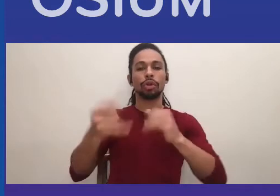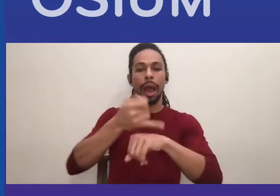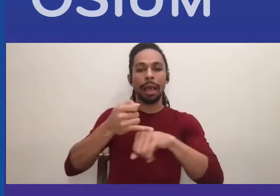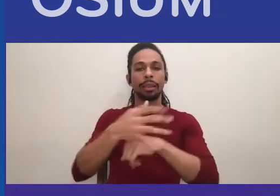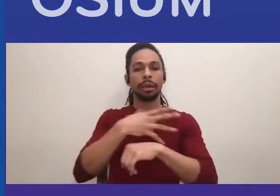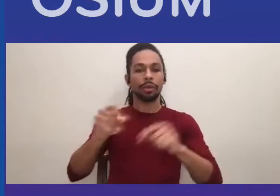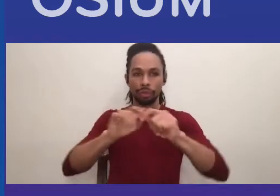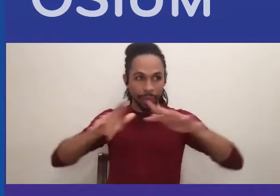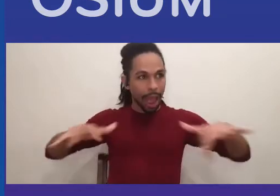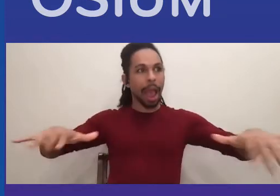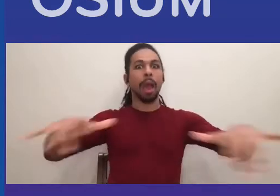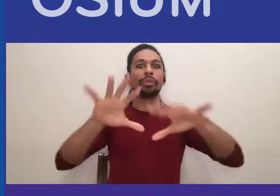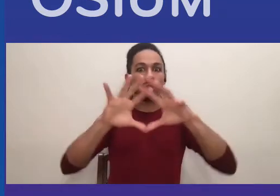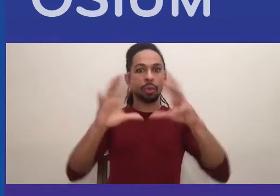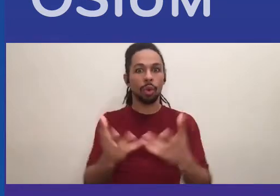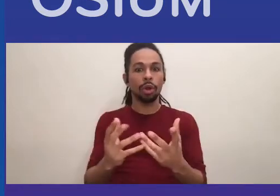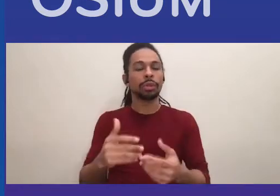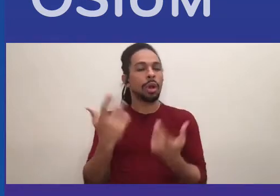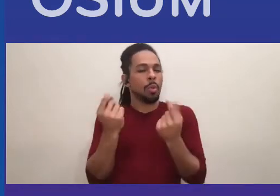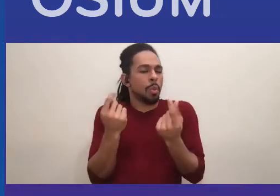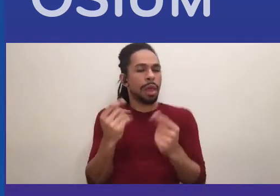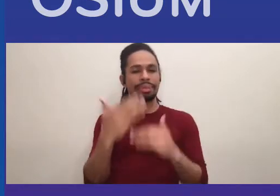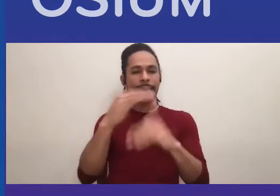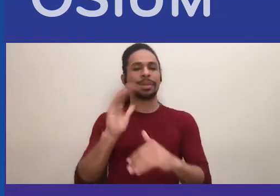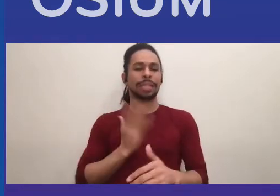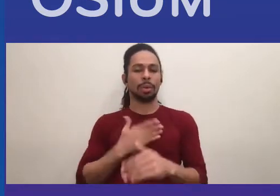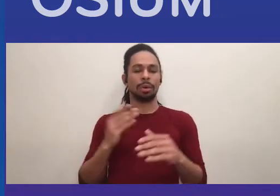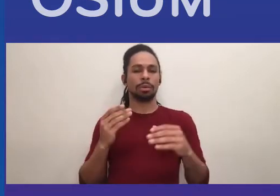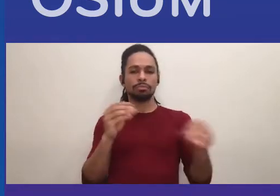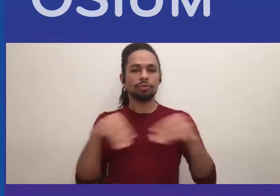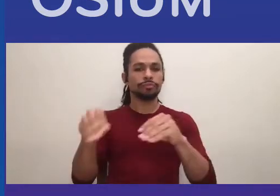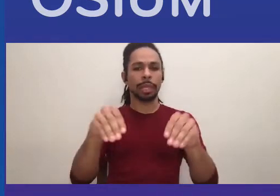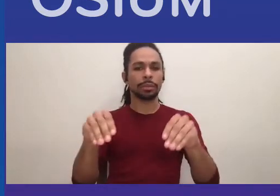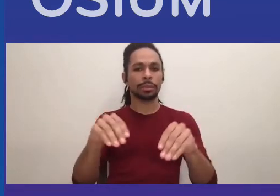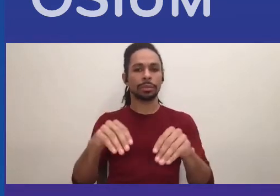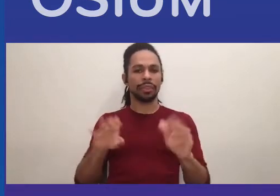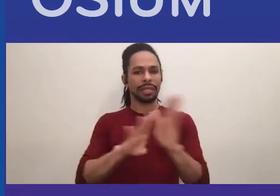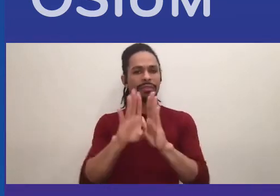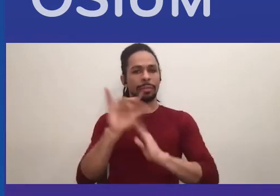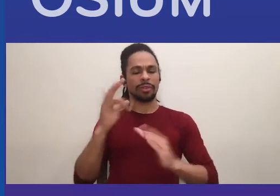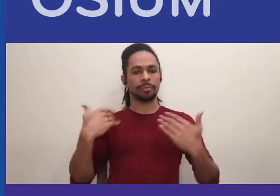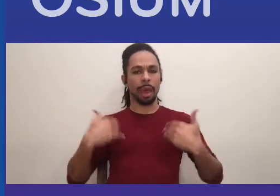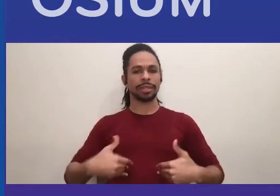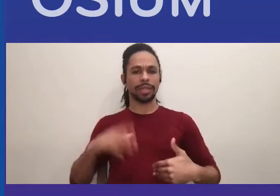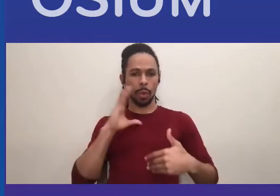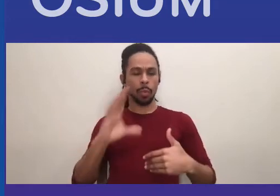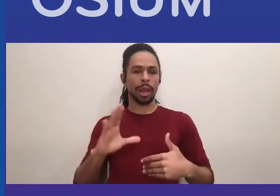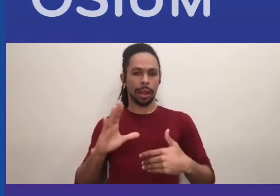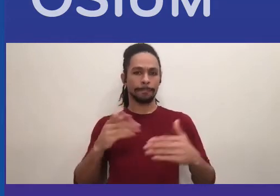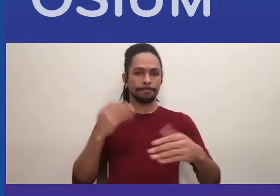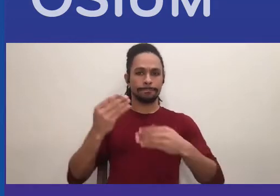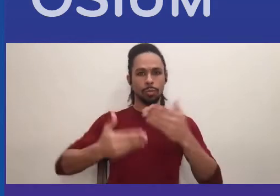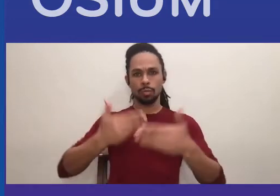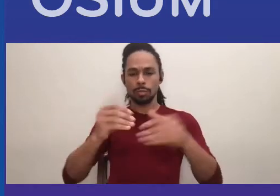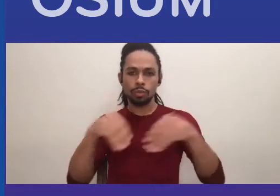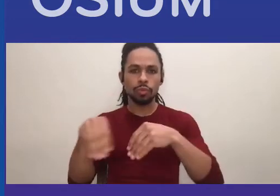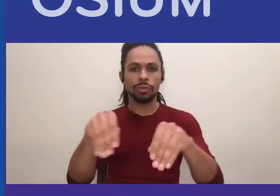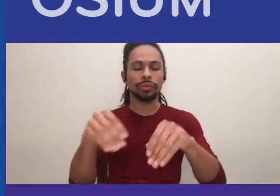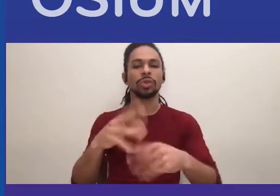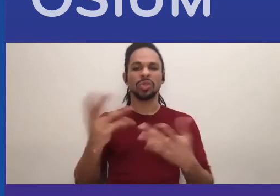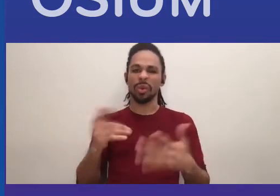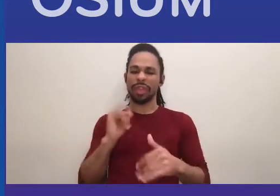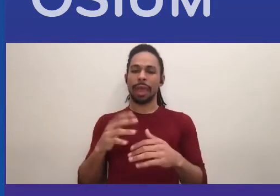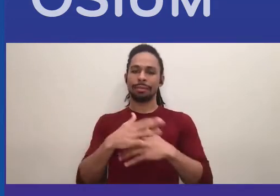that limit movement and the development of bodies that will be moving? And so I think just in terms of nativity and indigeneity